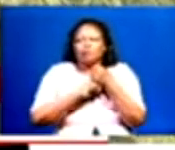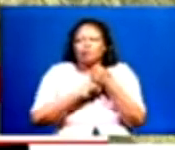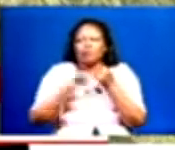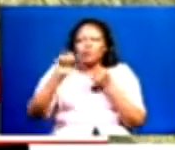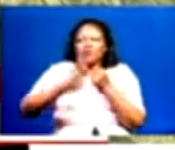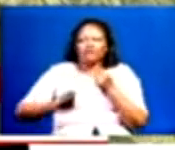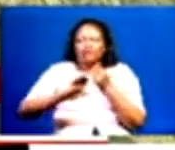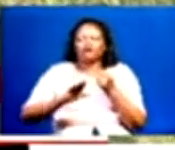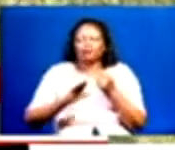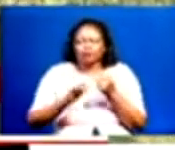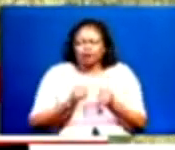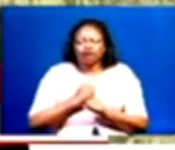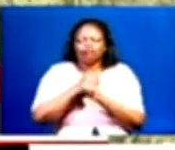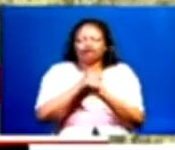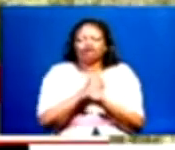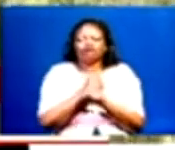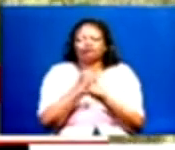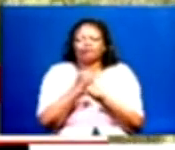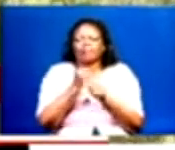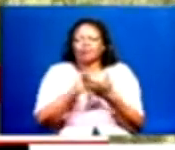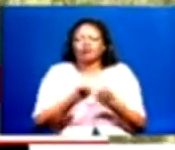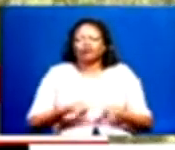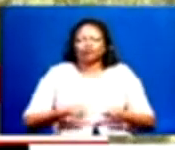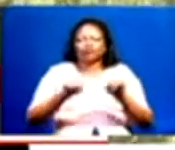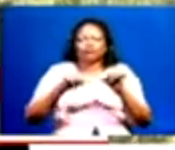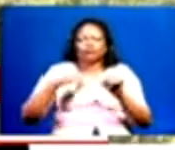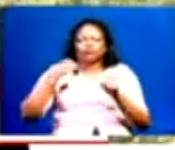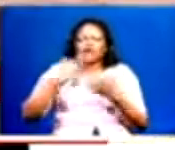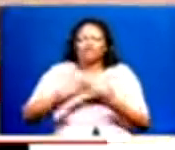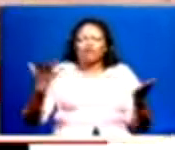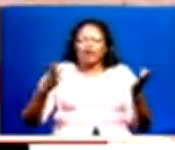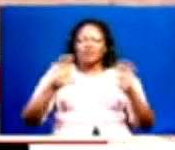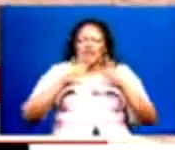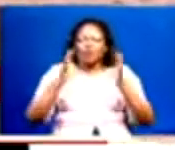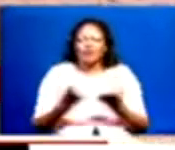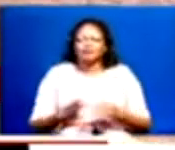environmental conservation exercise that goes on everywhere in the world.